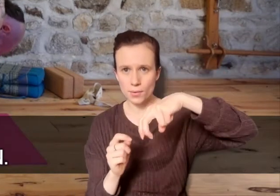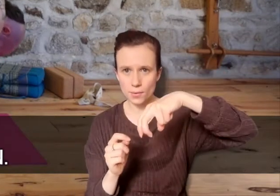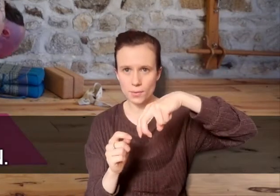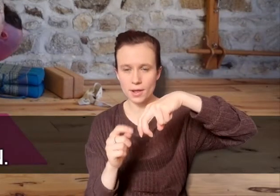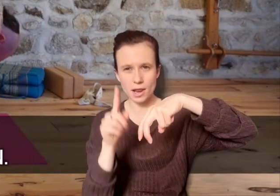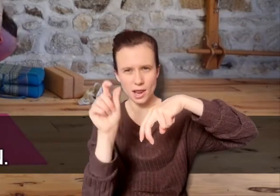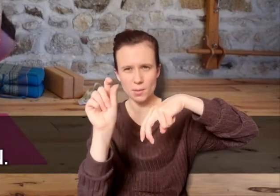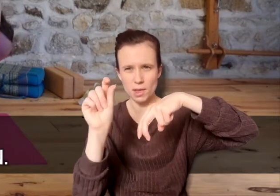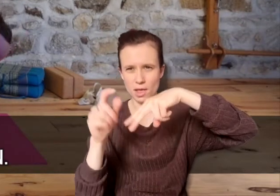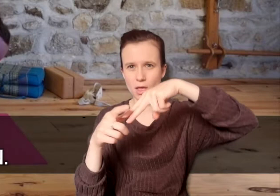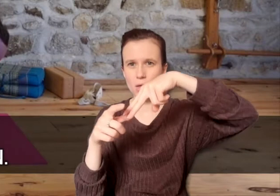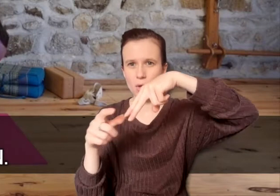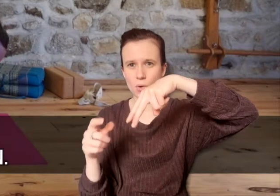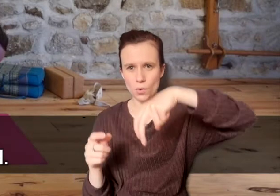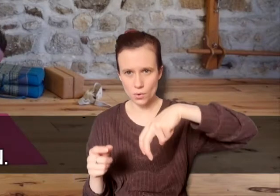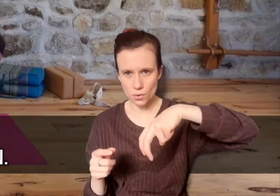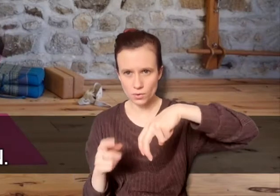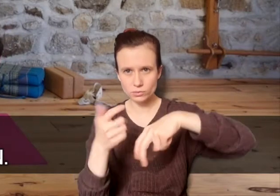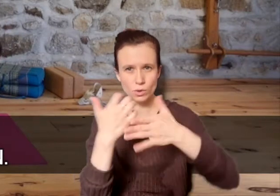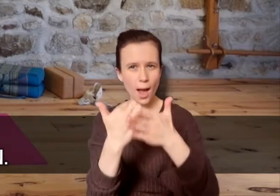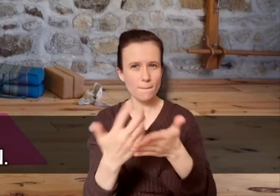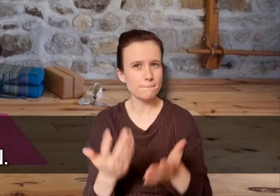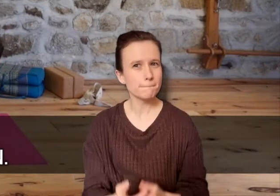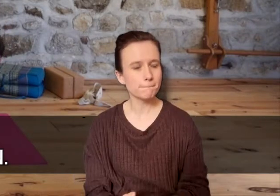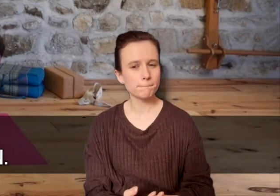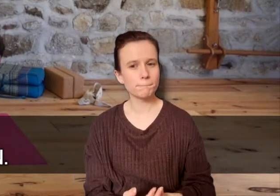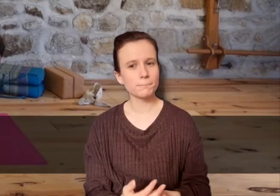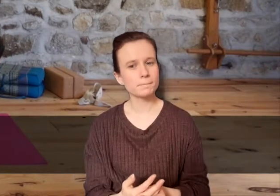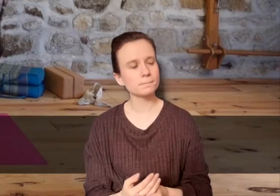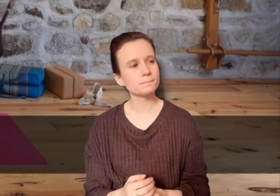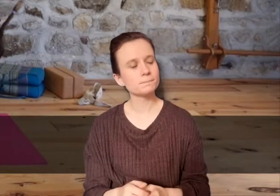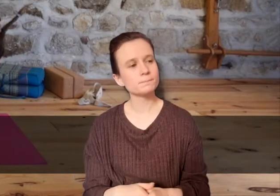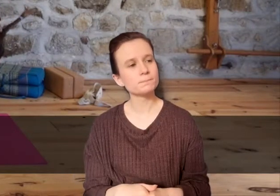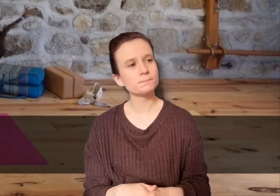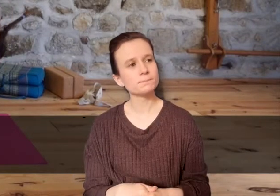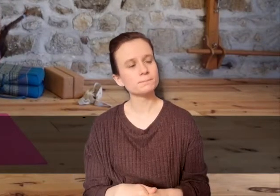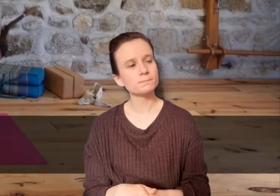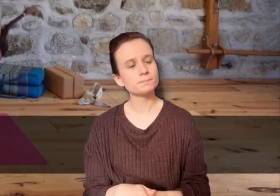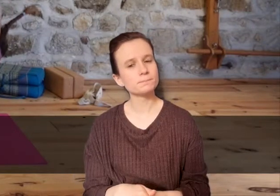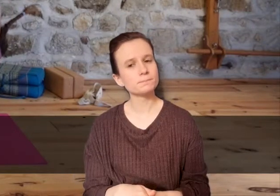And on the exhale, lift the legs into a straighter position.